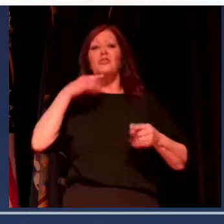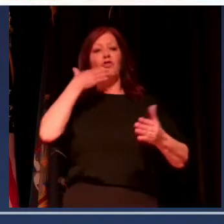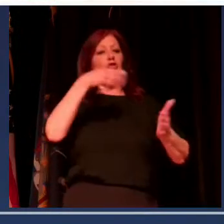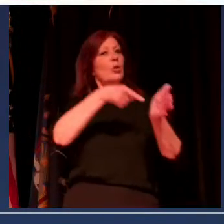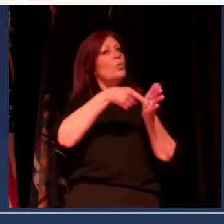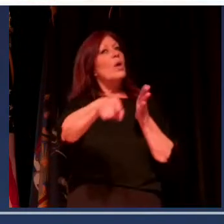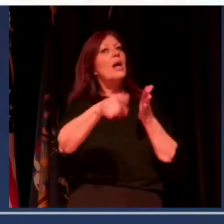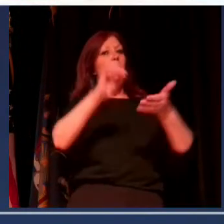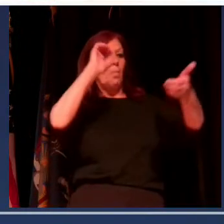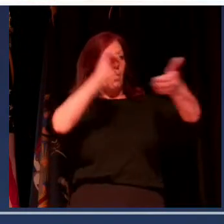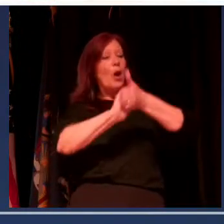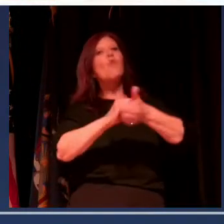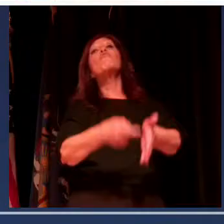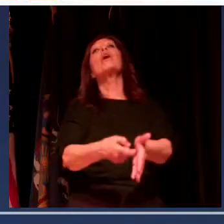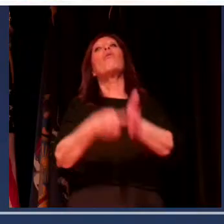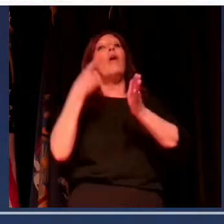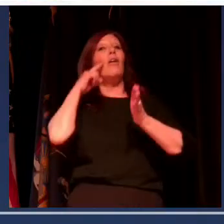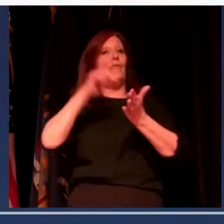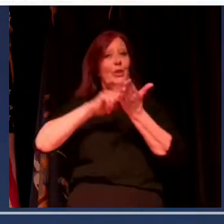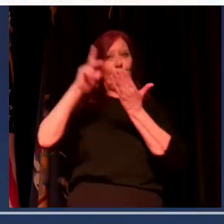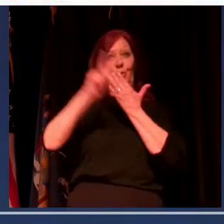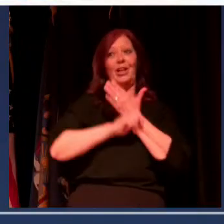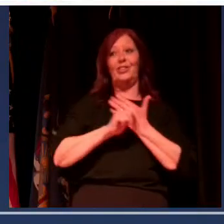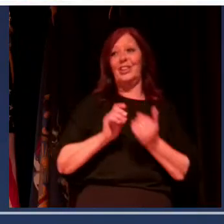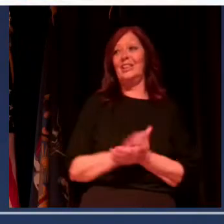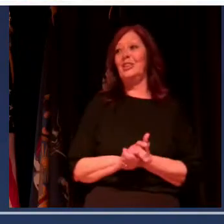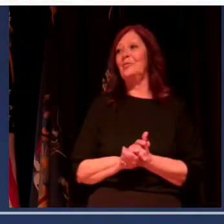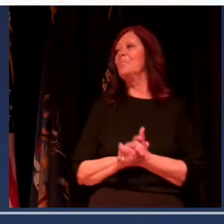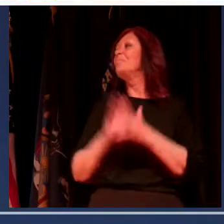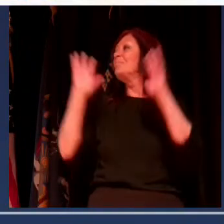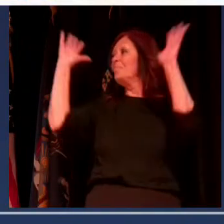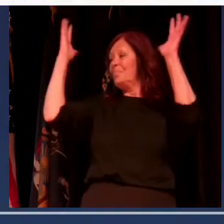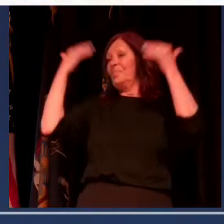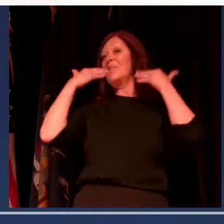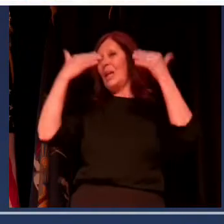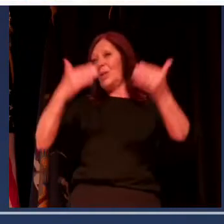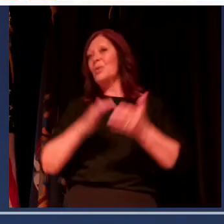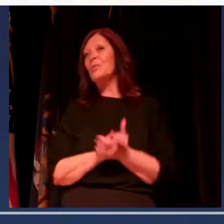apprenticeship requirements for this project. Thank you.